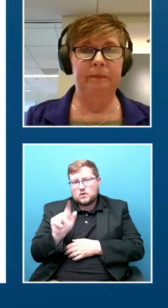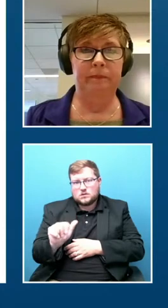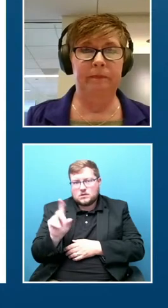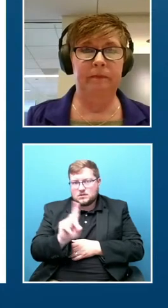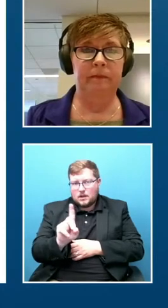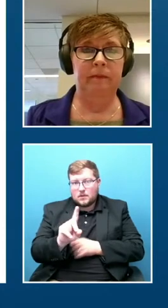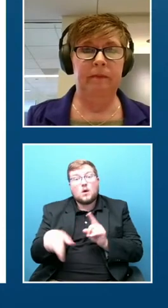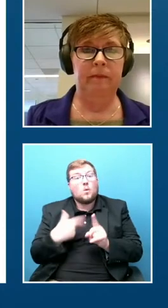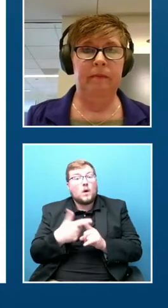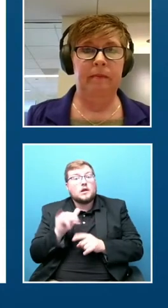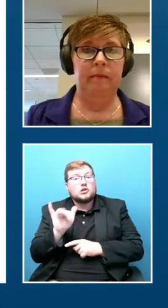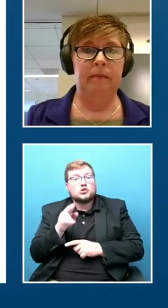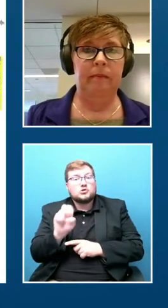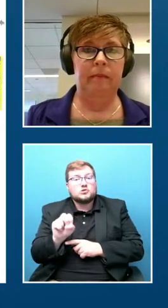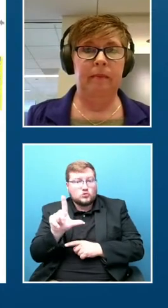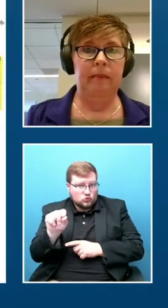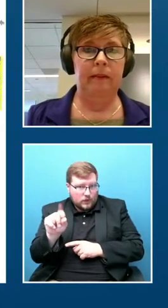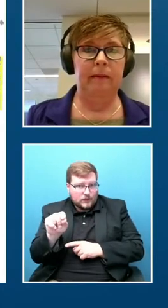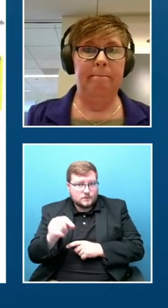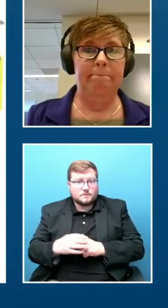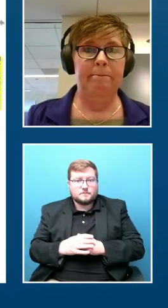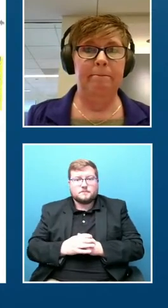Slide.